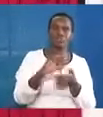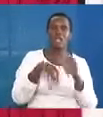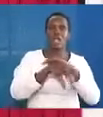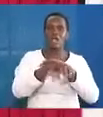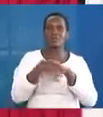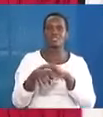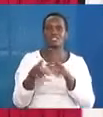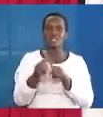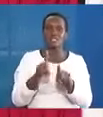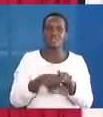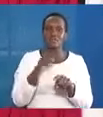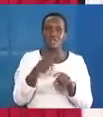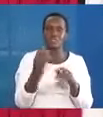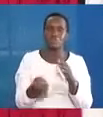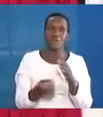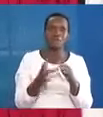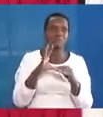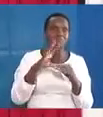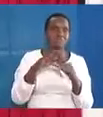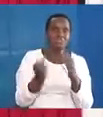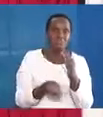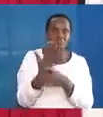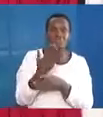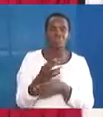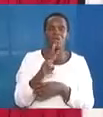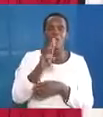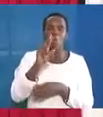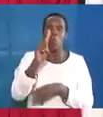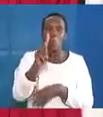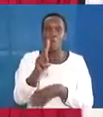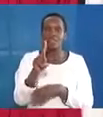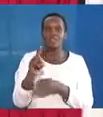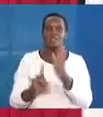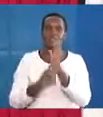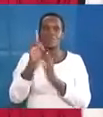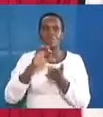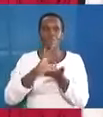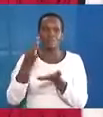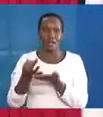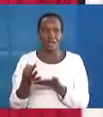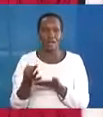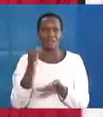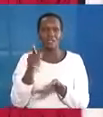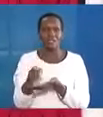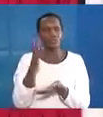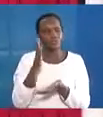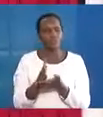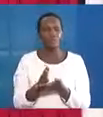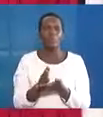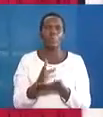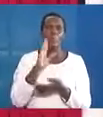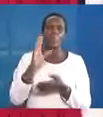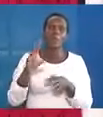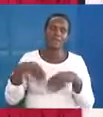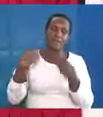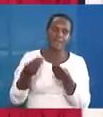It also creates a ward development fund that will be a game changer by taking government money